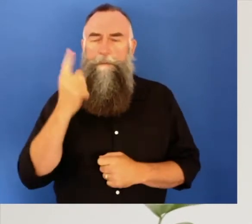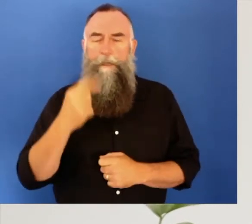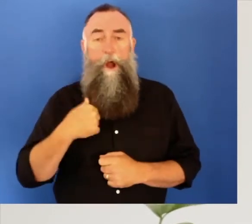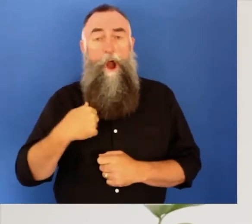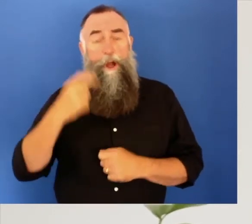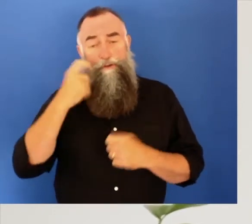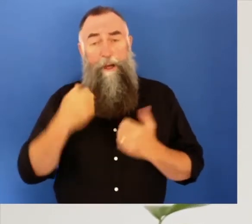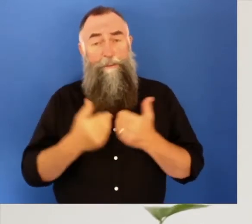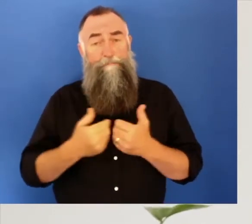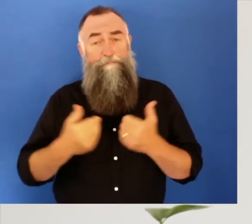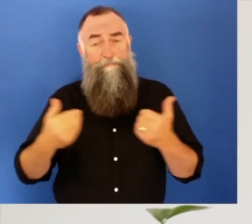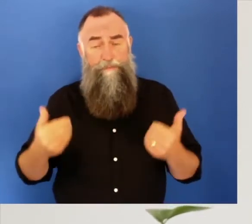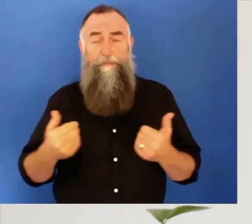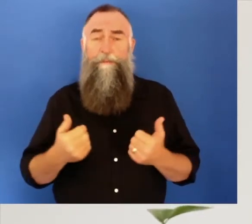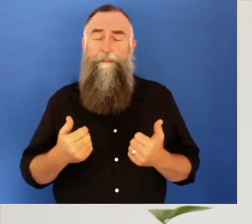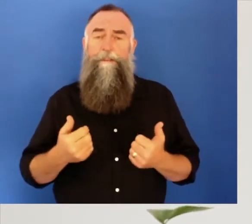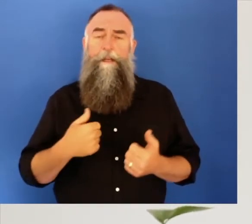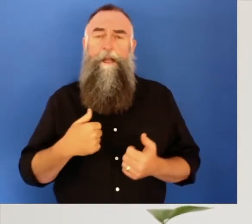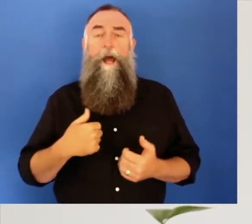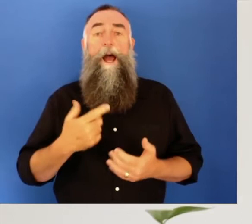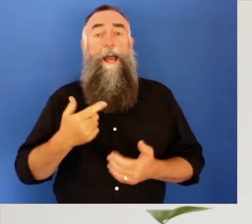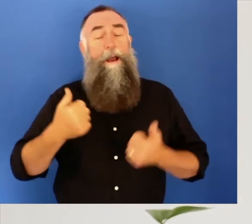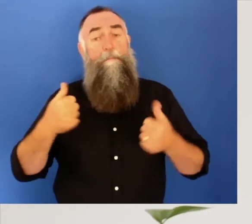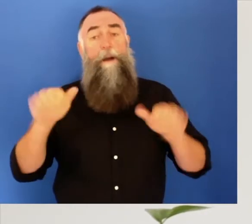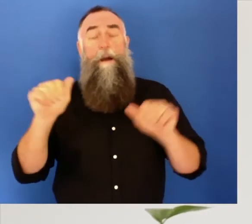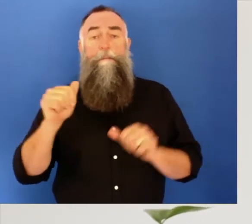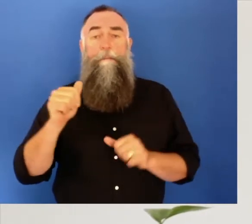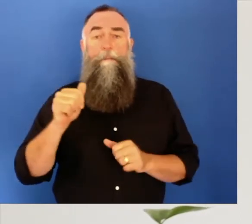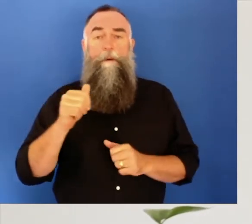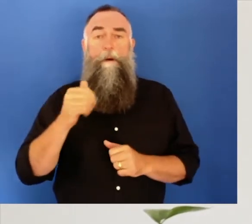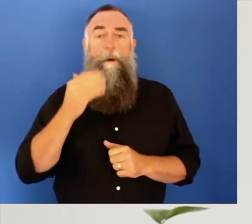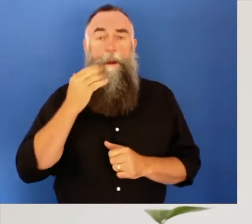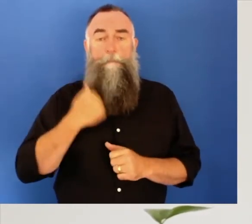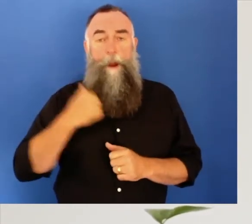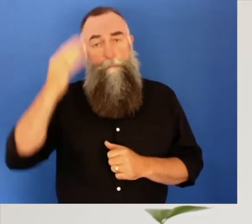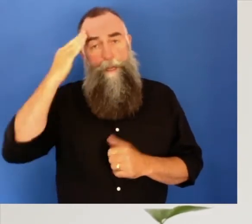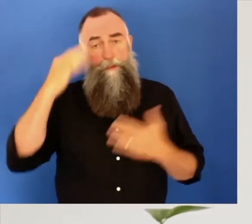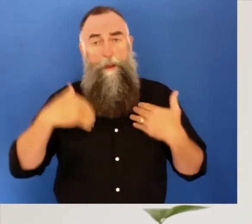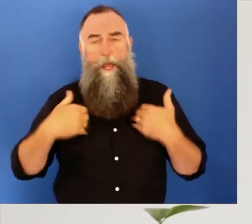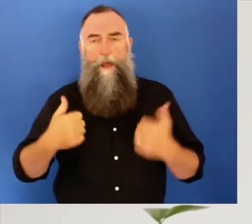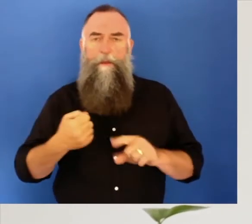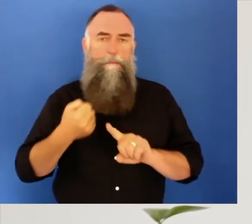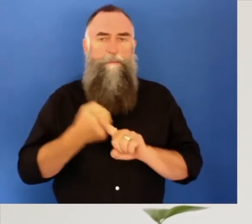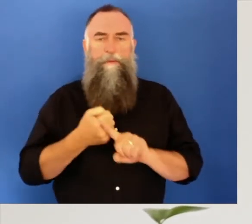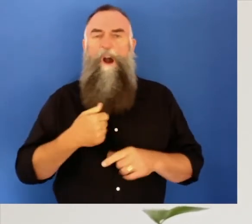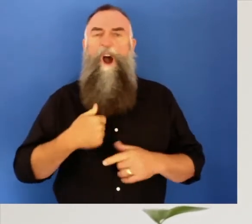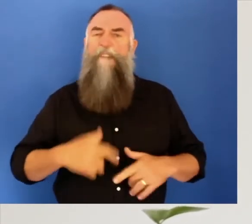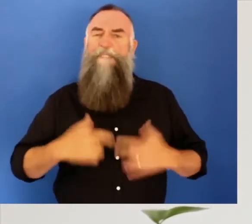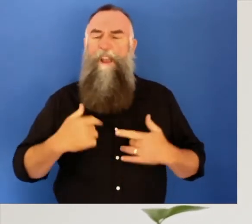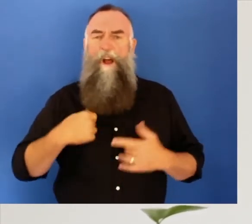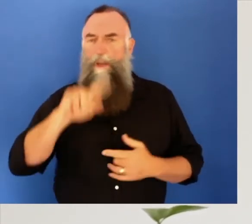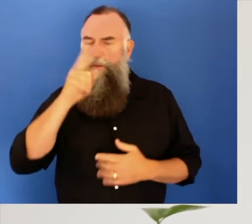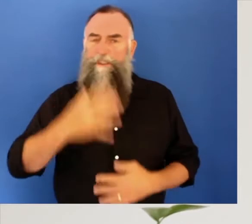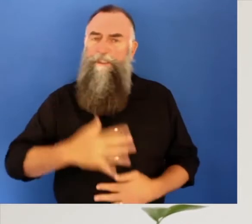I attempted to leave the relationship many times and only succeeded when my mental health was so affected. I didn't think I could survive